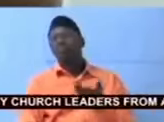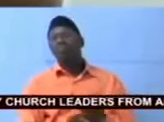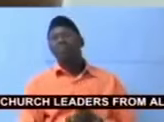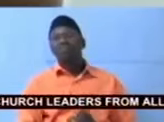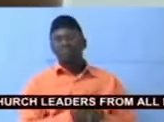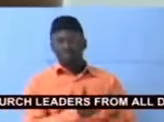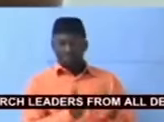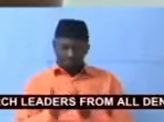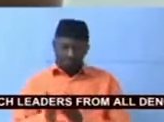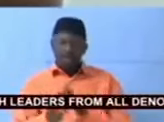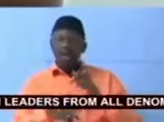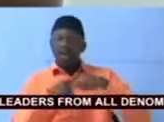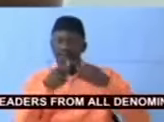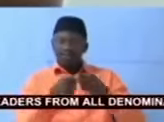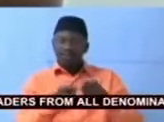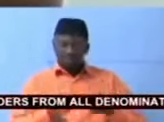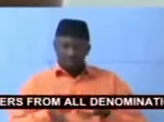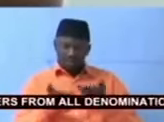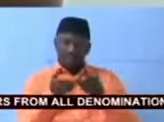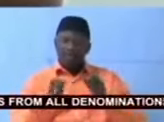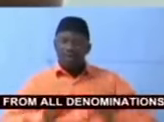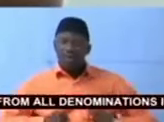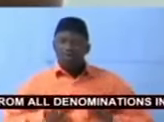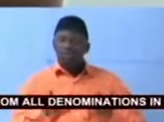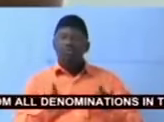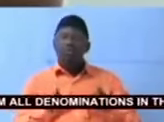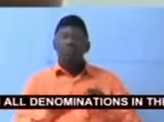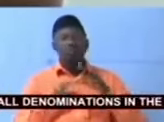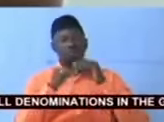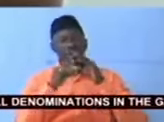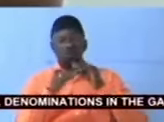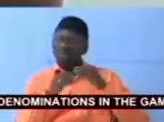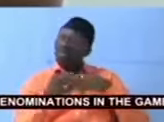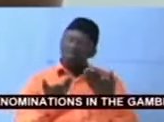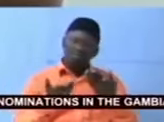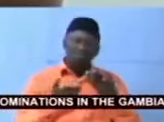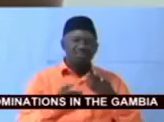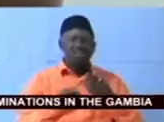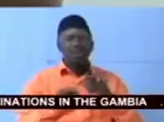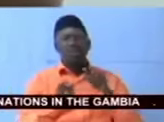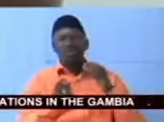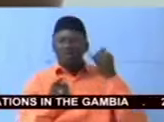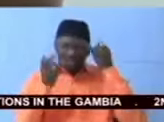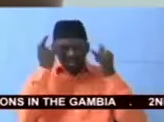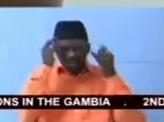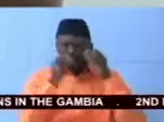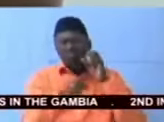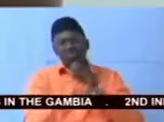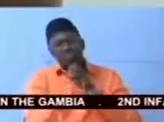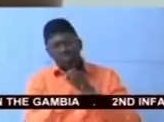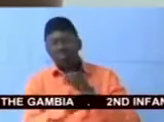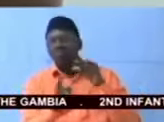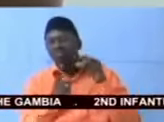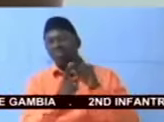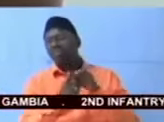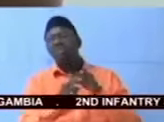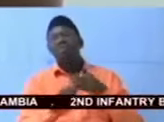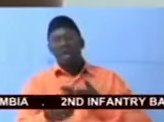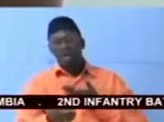After that, you should be given the opportunity to give any closing remarks you may have.